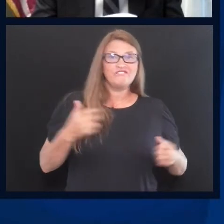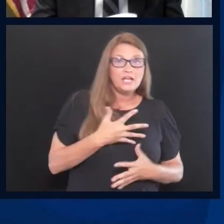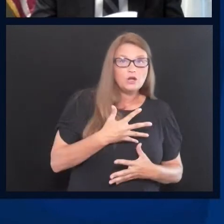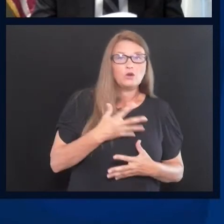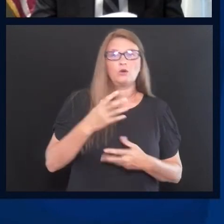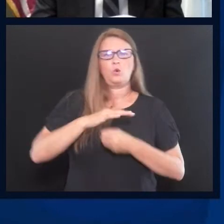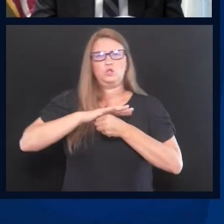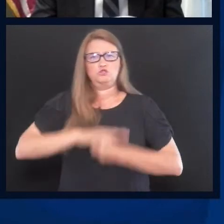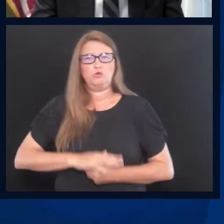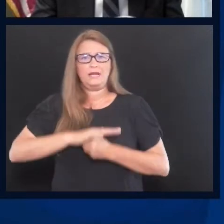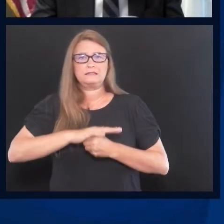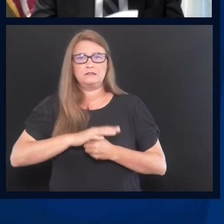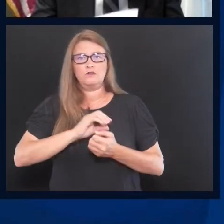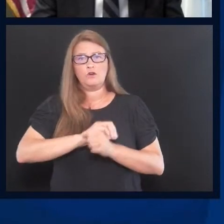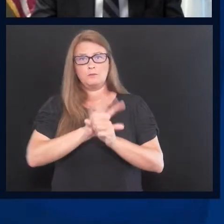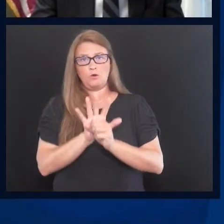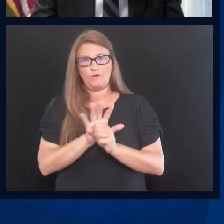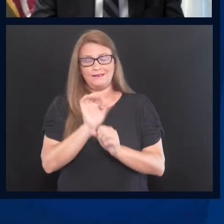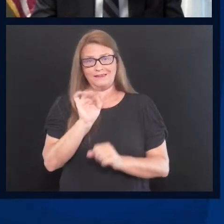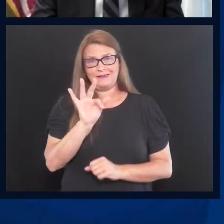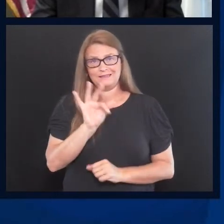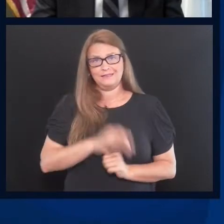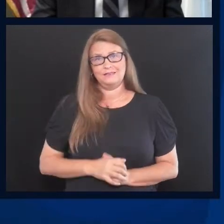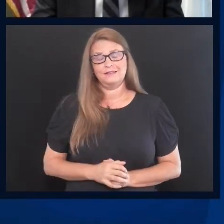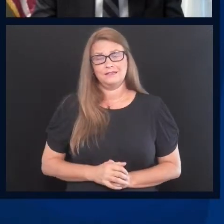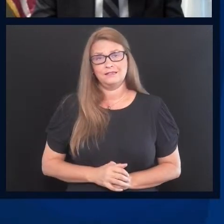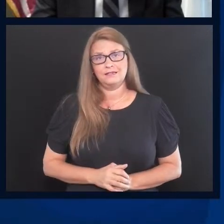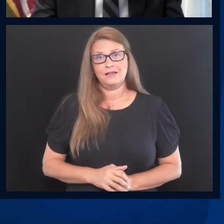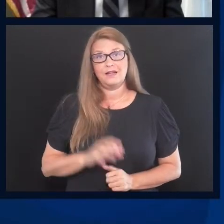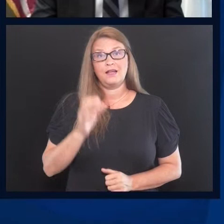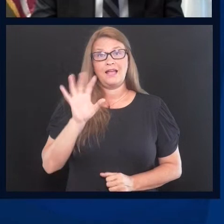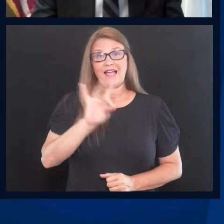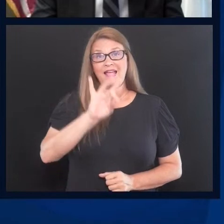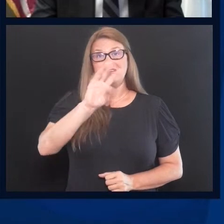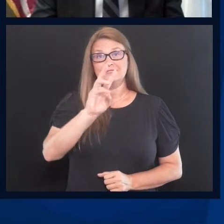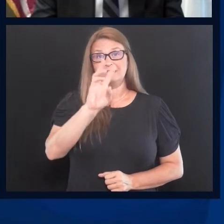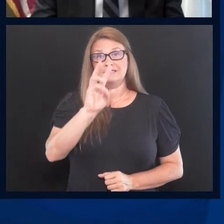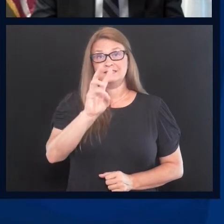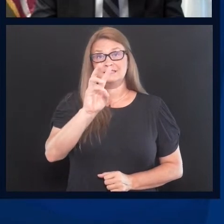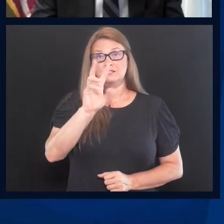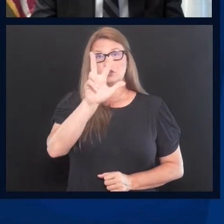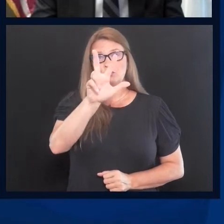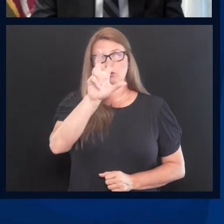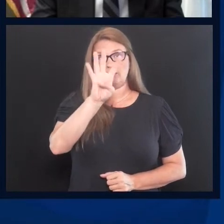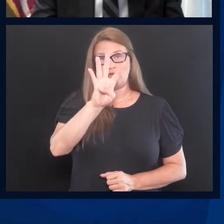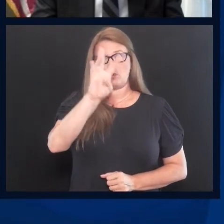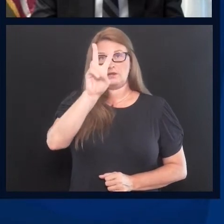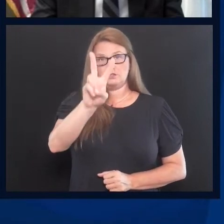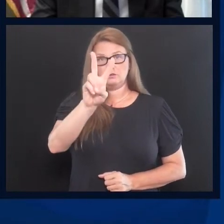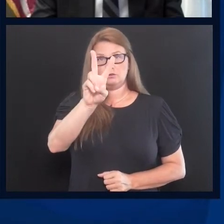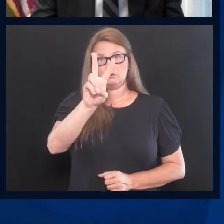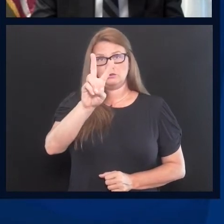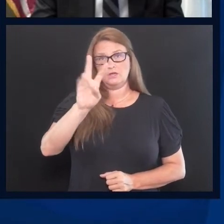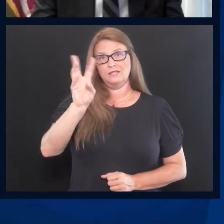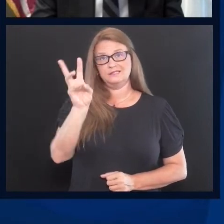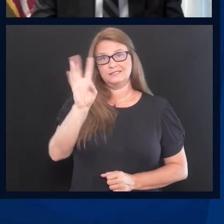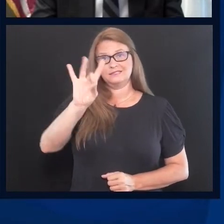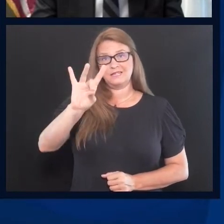COVID-19. Optum's emotional support line number is 866-342-6666.